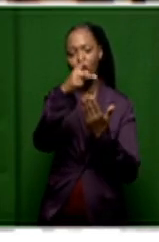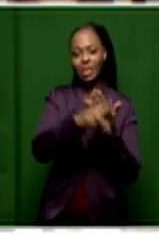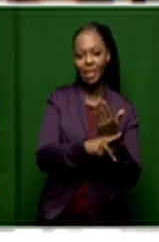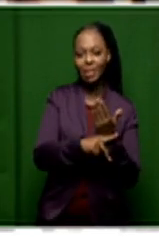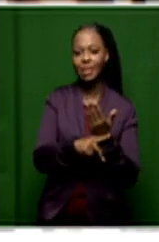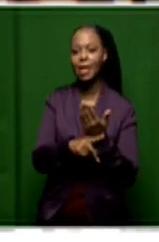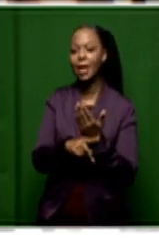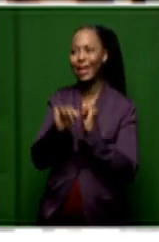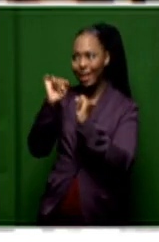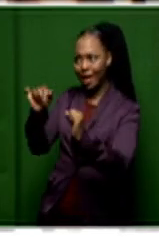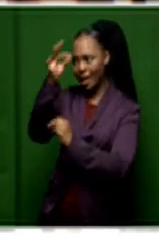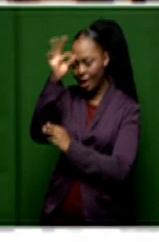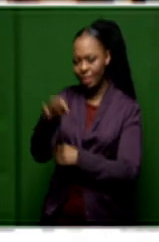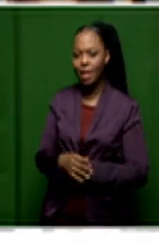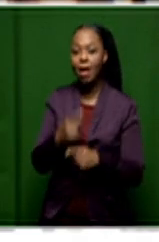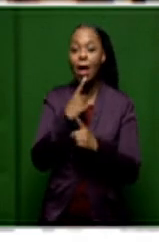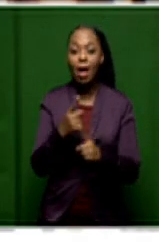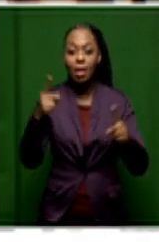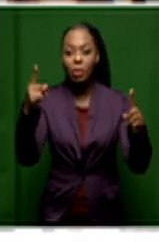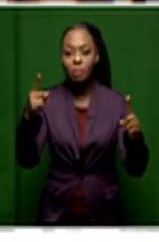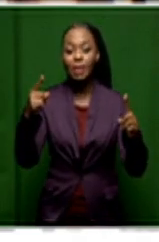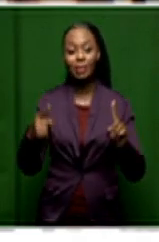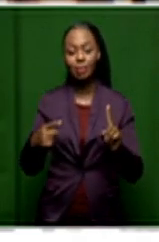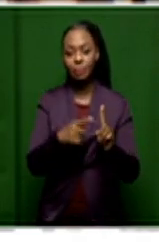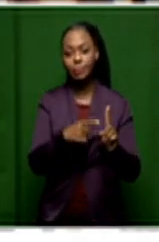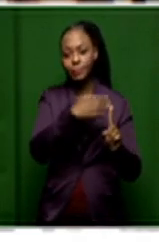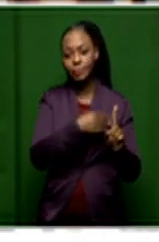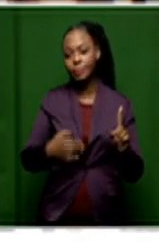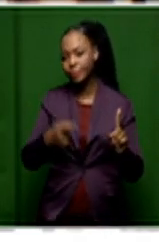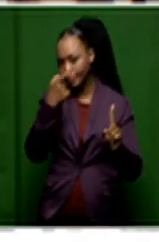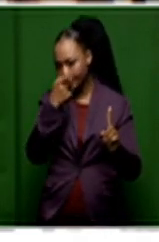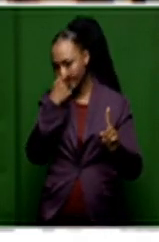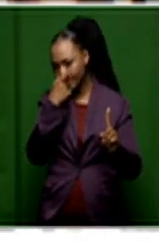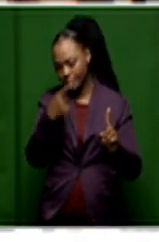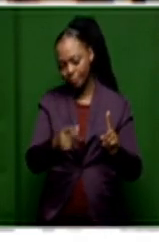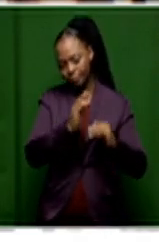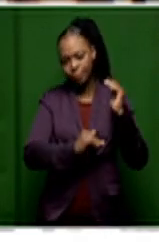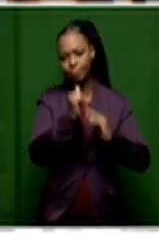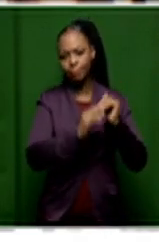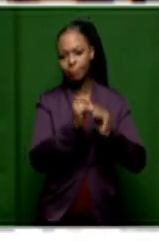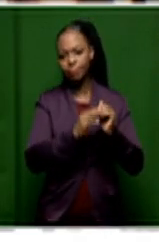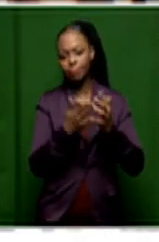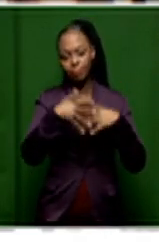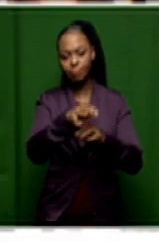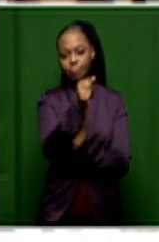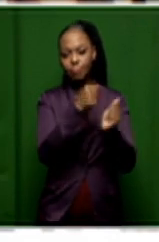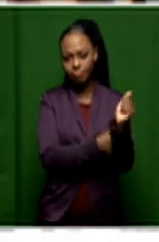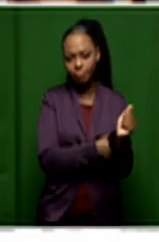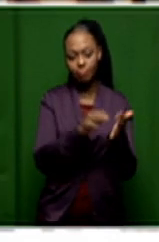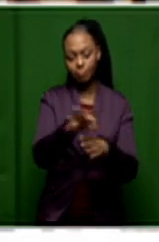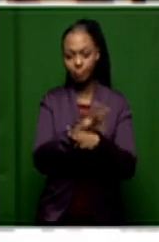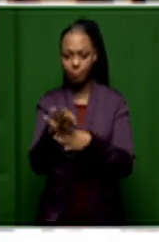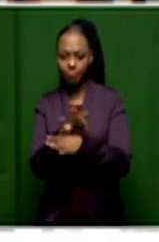announcement by President Ramaphosa in his reconstruction and recovery plan that the government